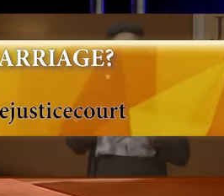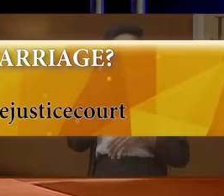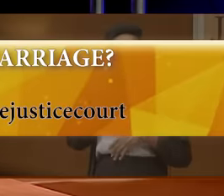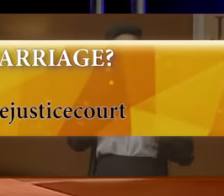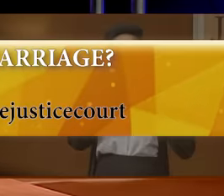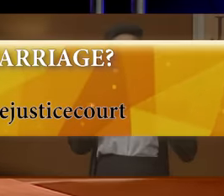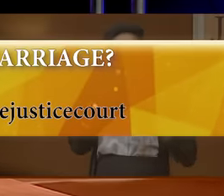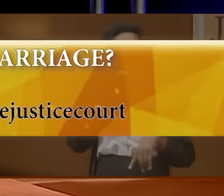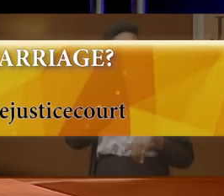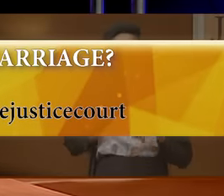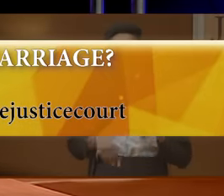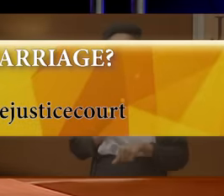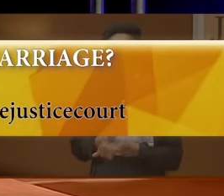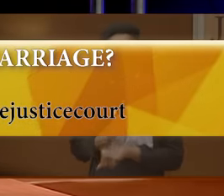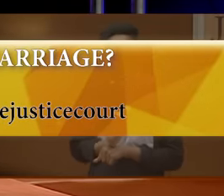You know, if you work like that.